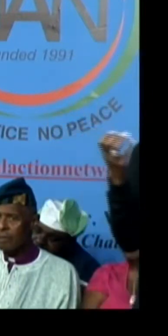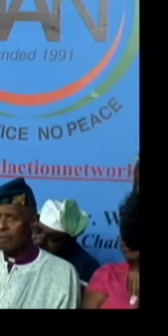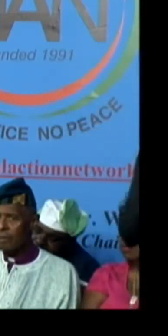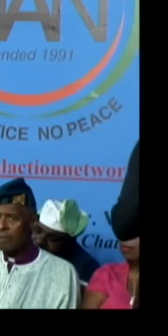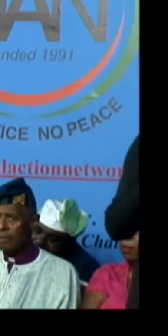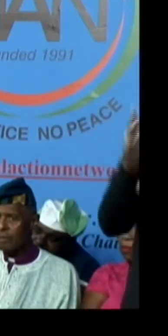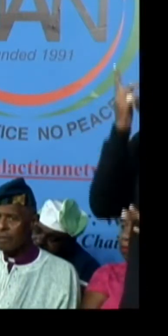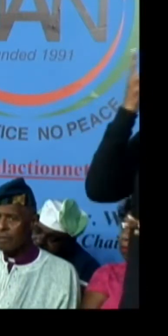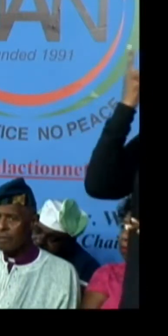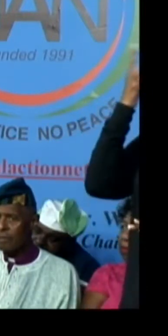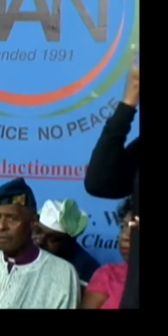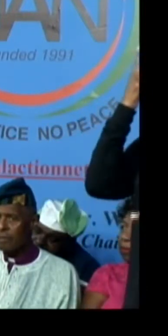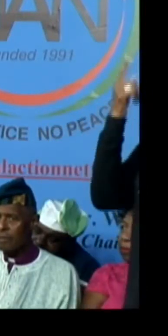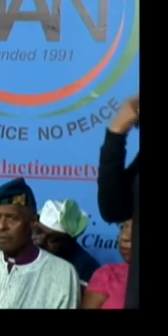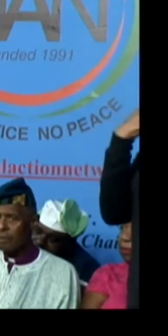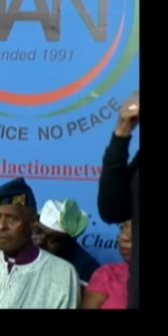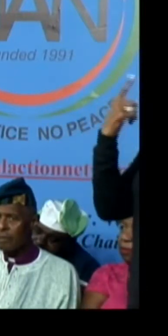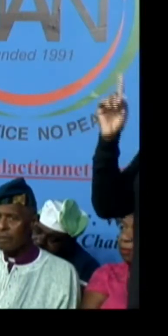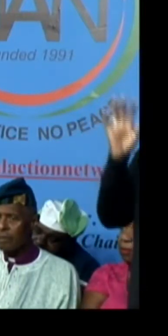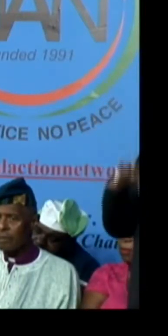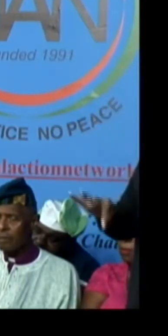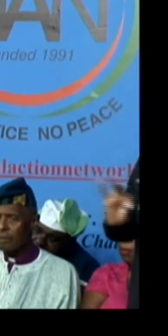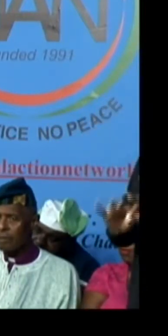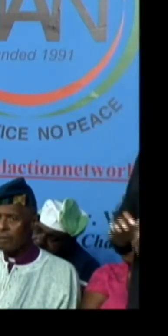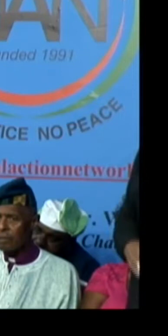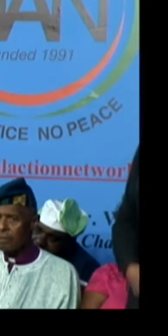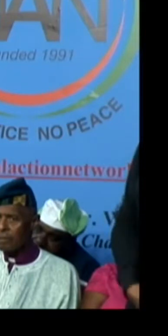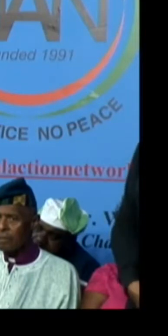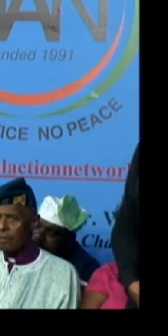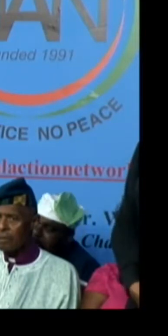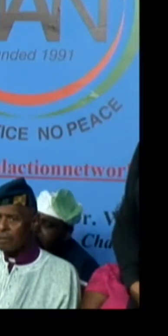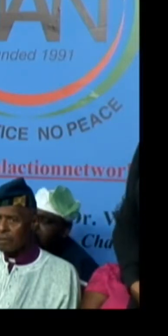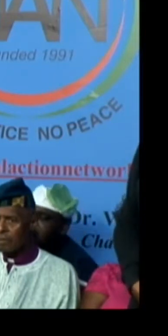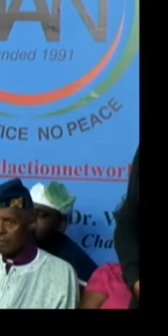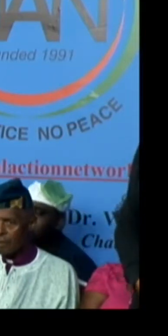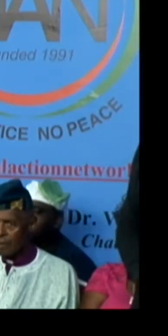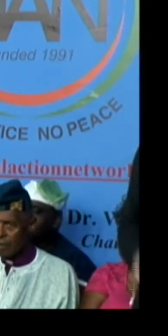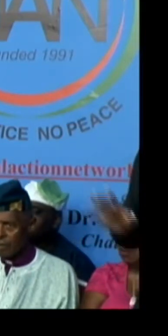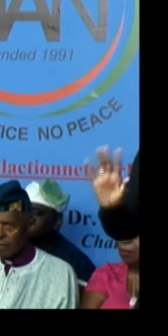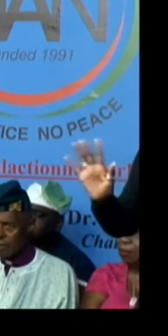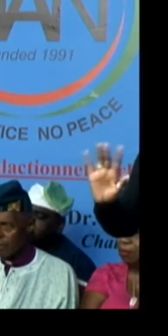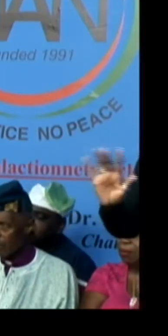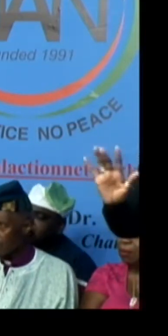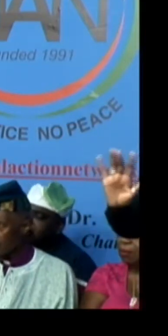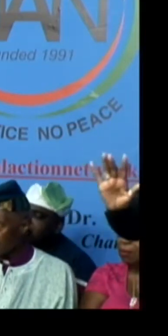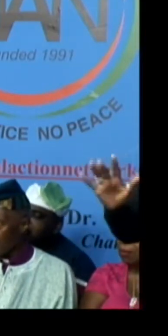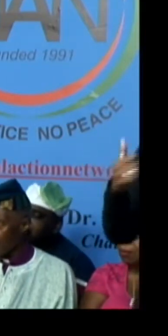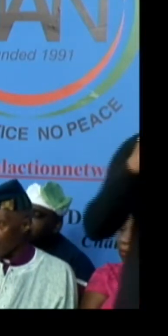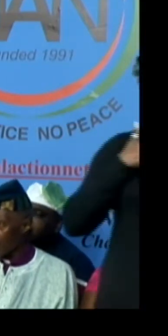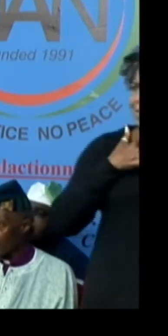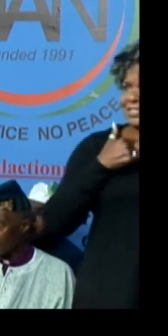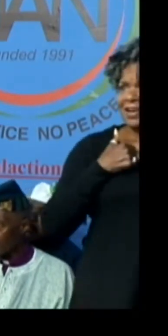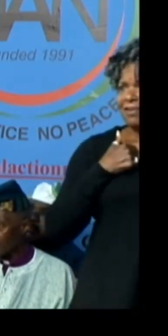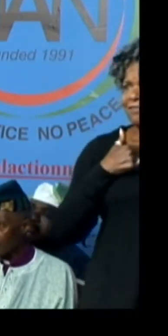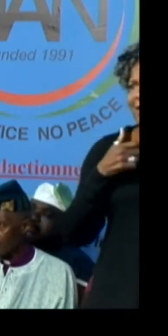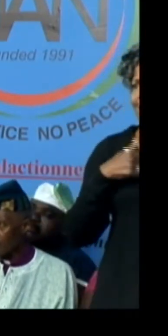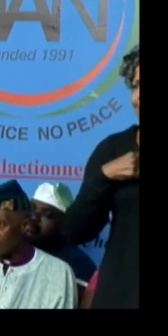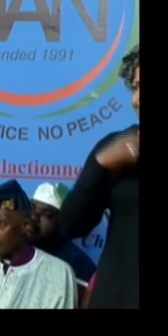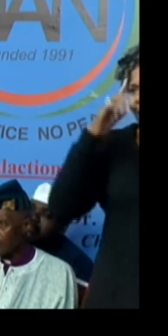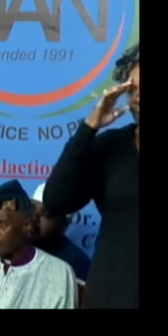have. But that's why I'm a man of faith, is Your Holiness,